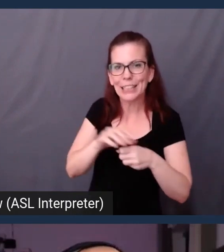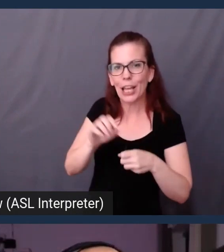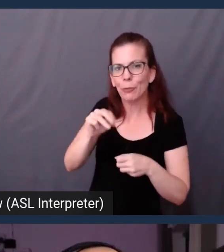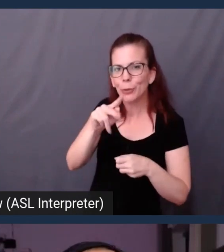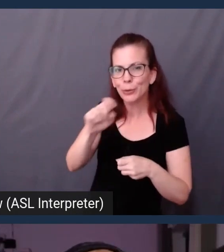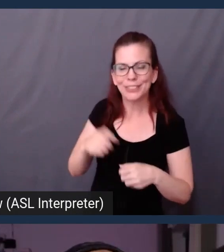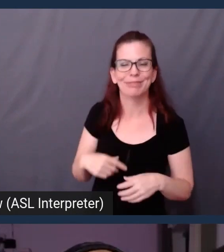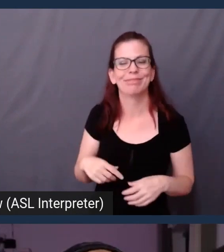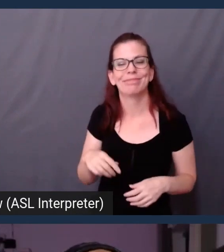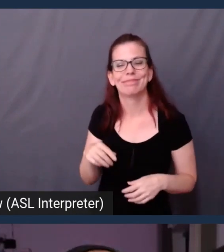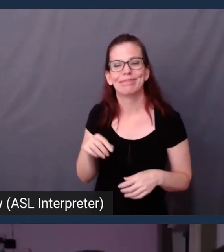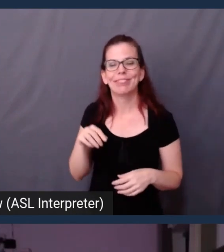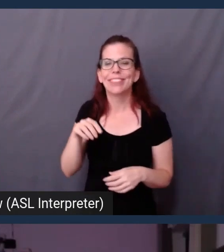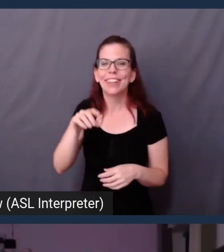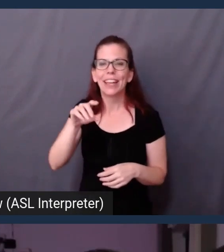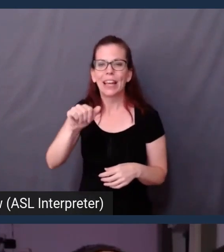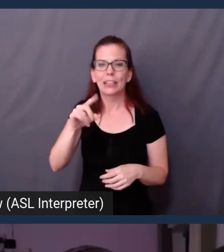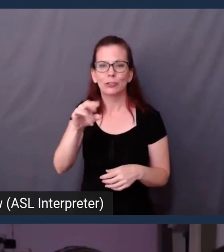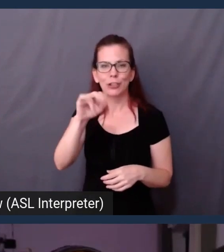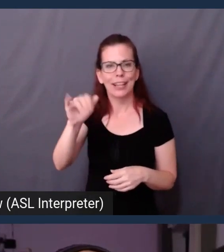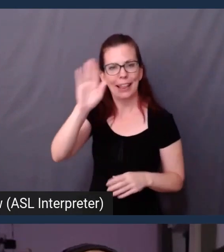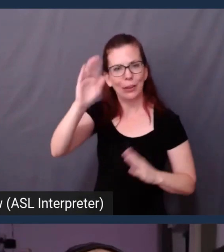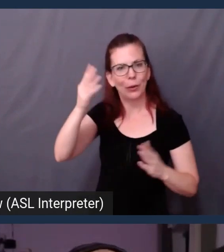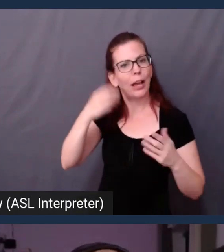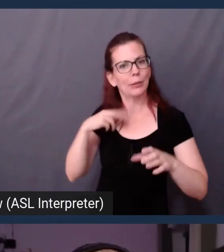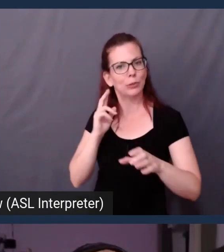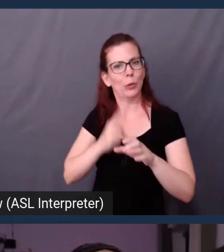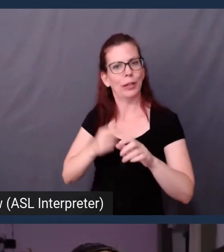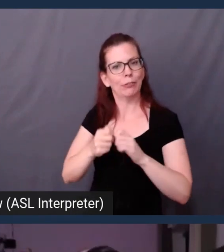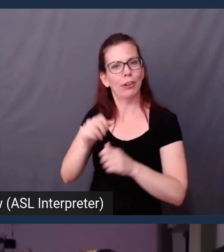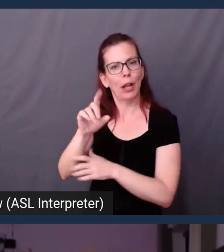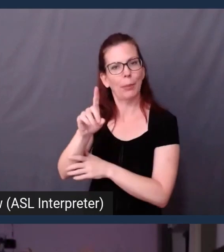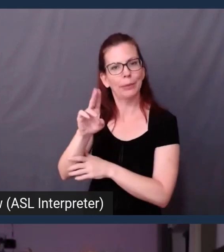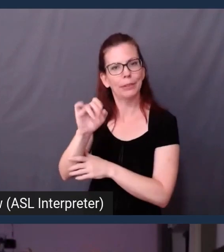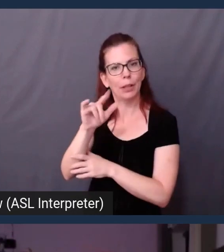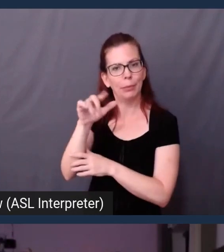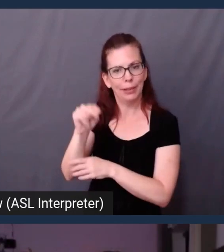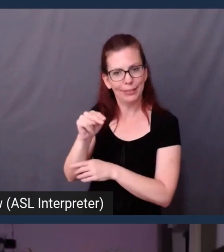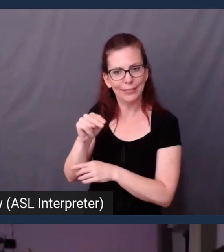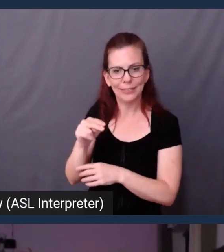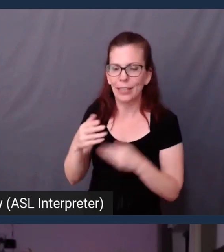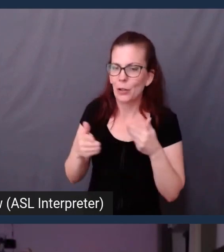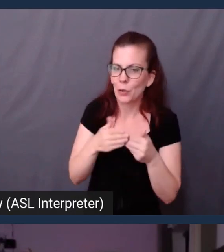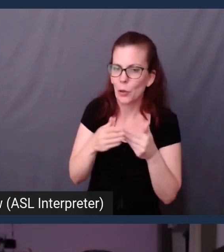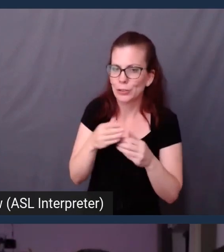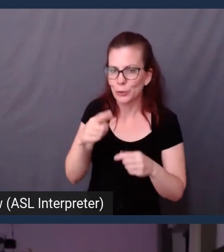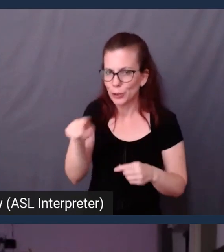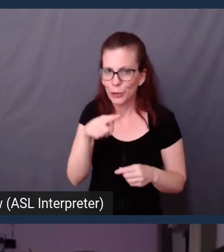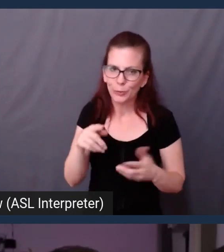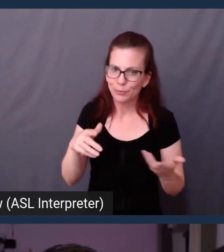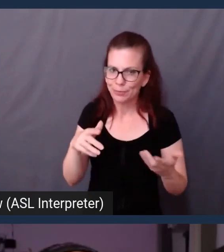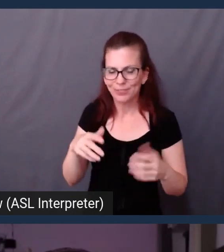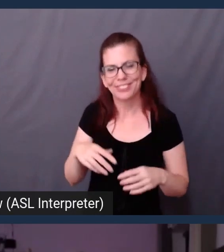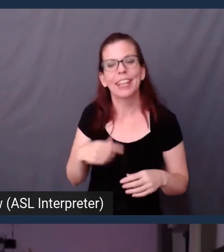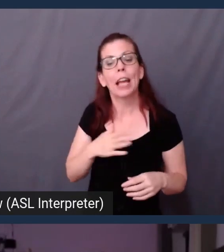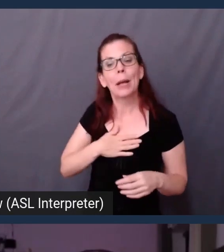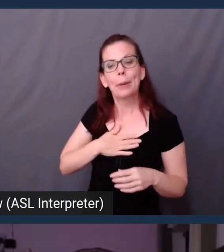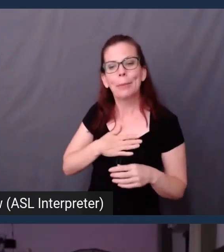from Dublin, Ireland. I'm currently in Dublin, which is arguably very close to where you are. Yay, so my name